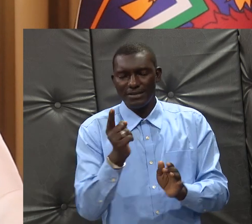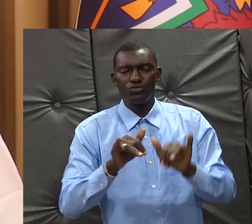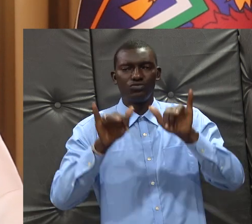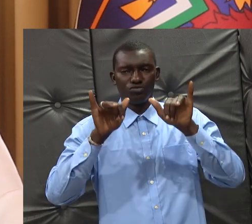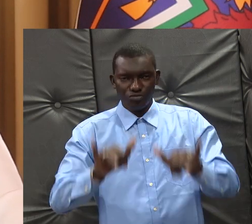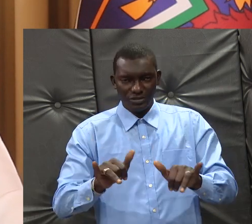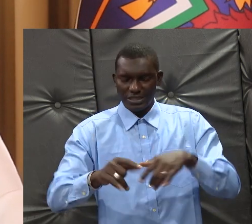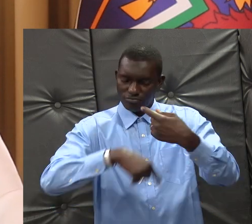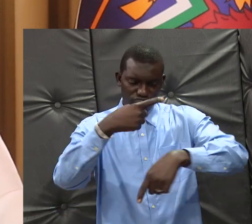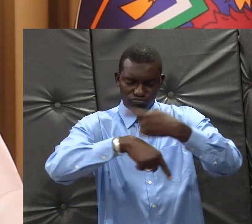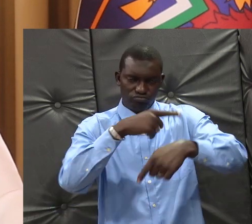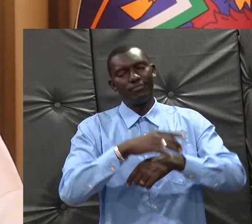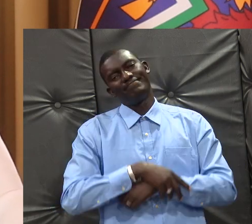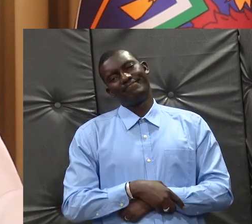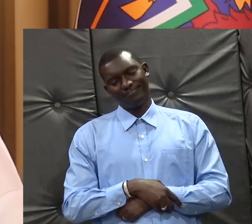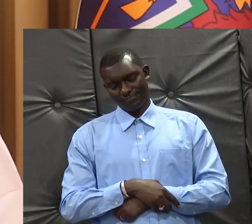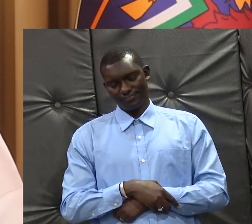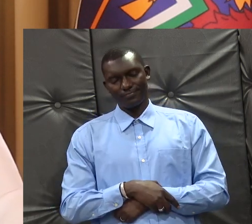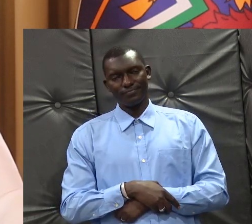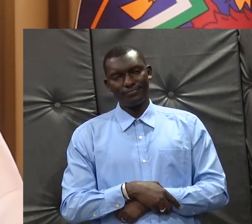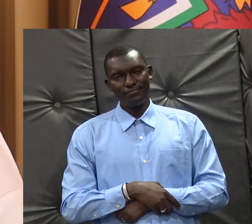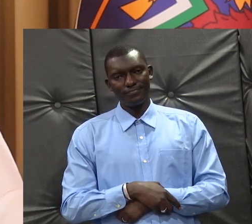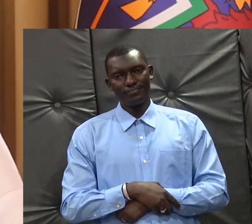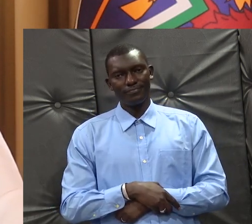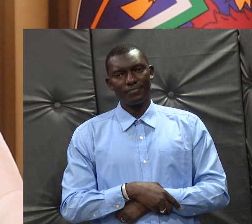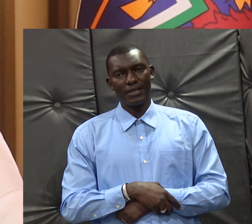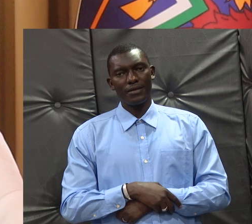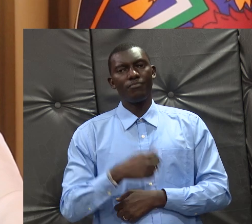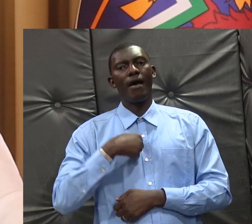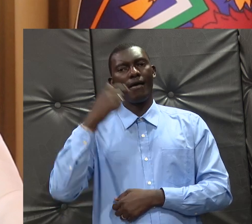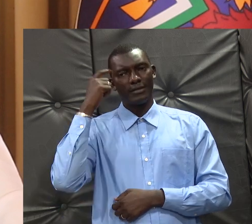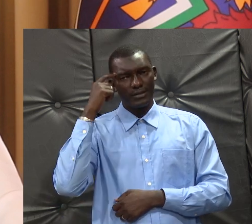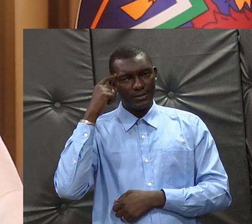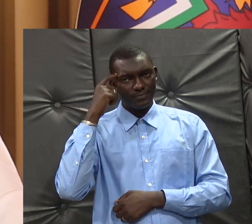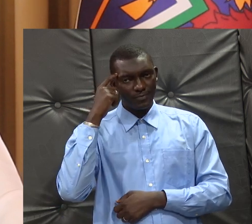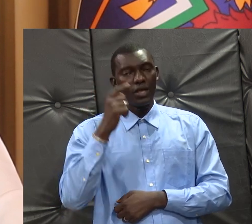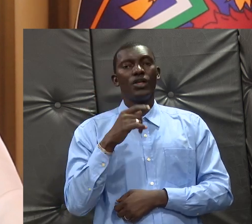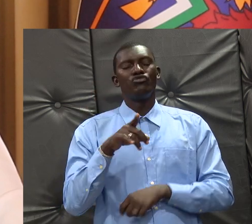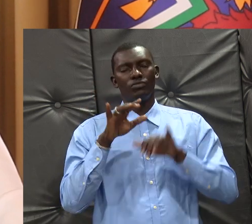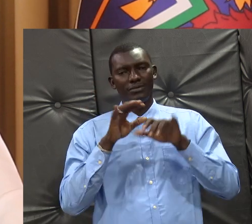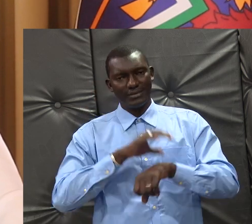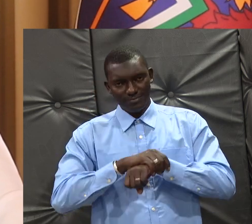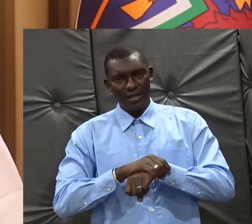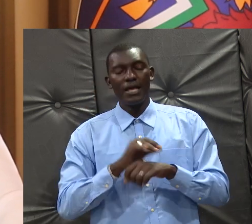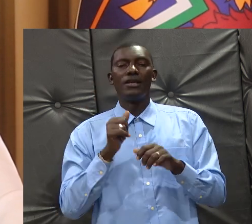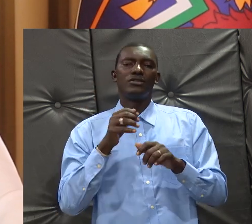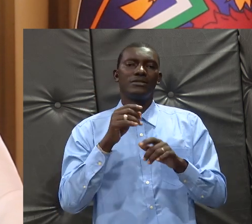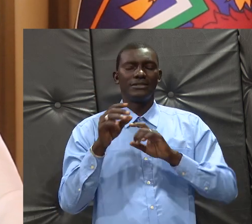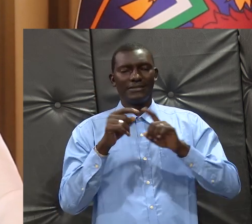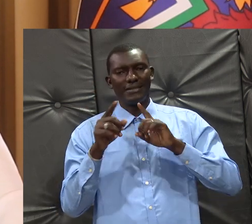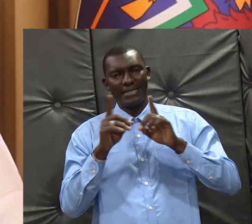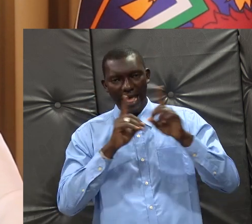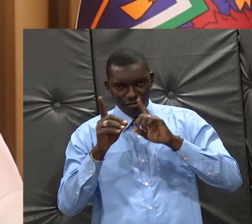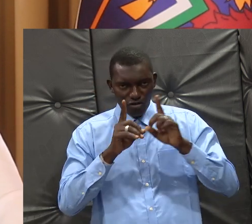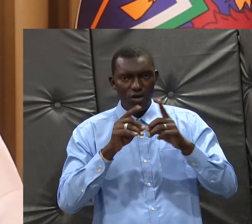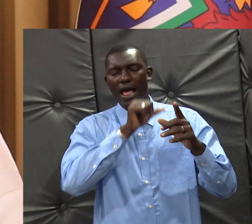cooperation that exists in the country. Let us continue to serve as a model country for religious tolerance,